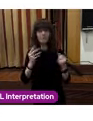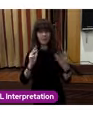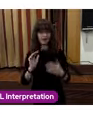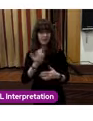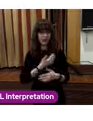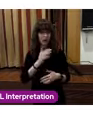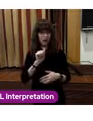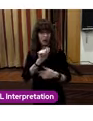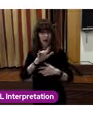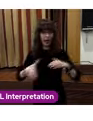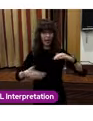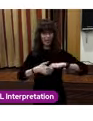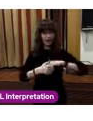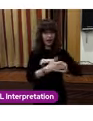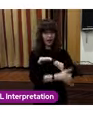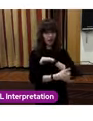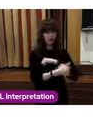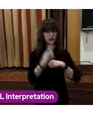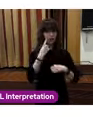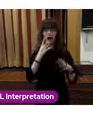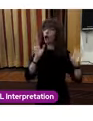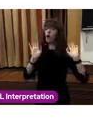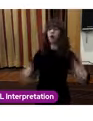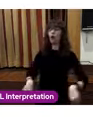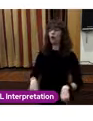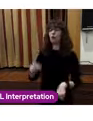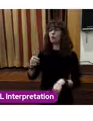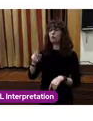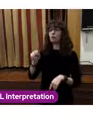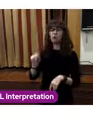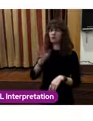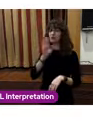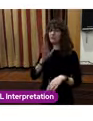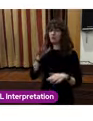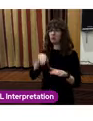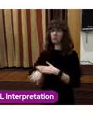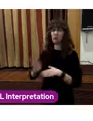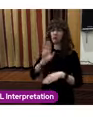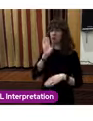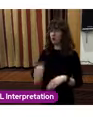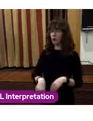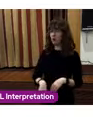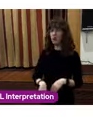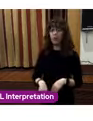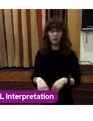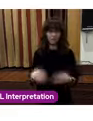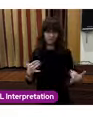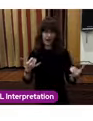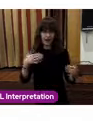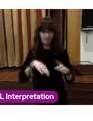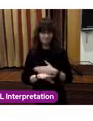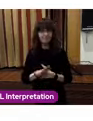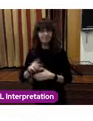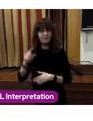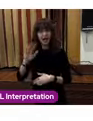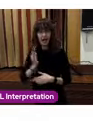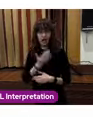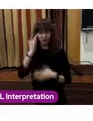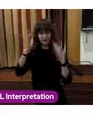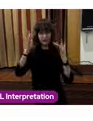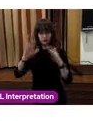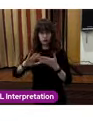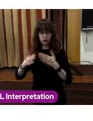was not something that they thought he would do. It's a very difficult scenario, and I believe that the president